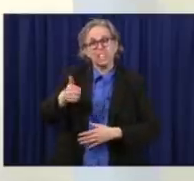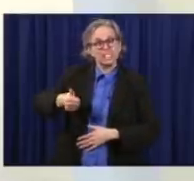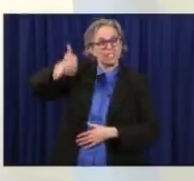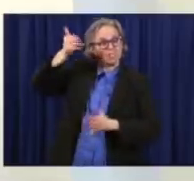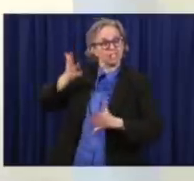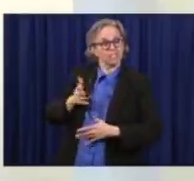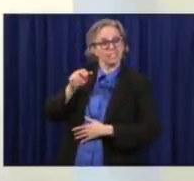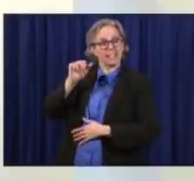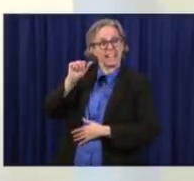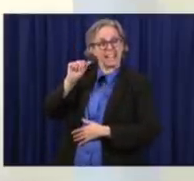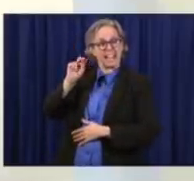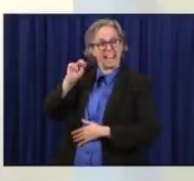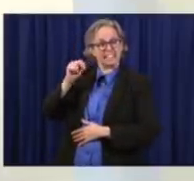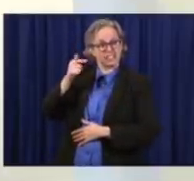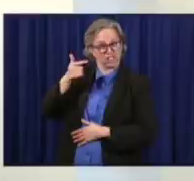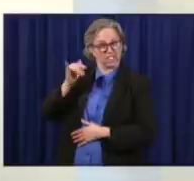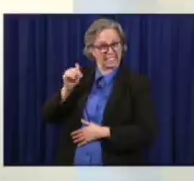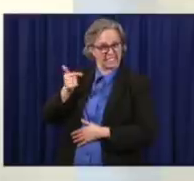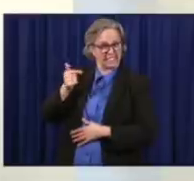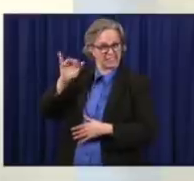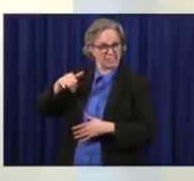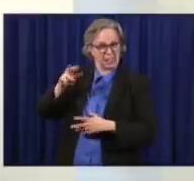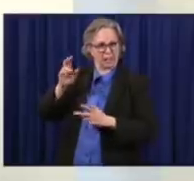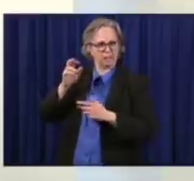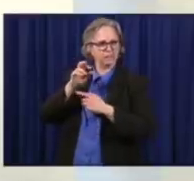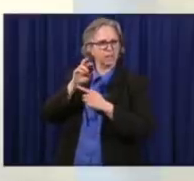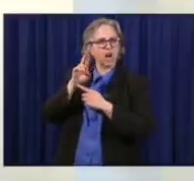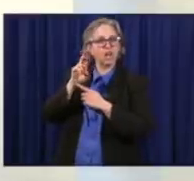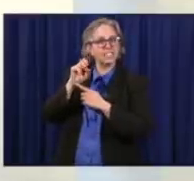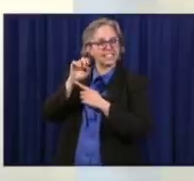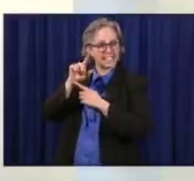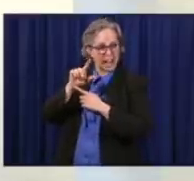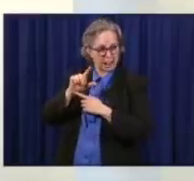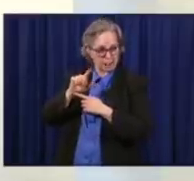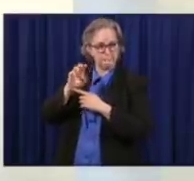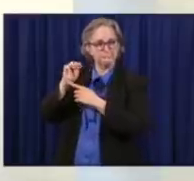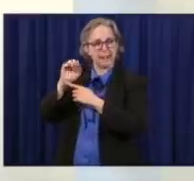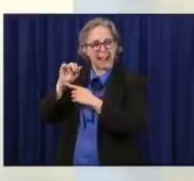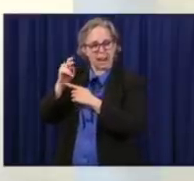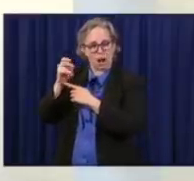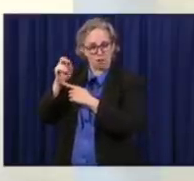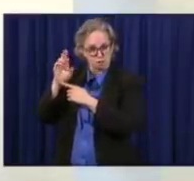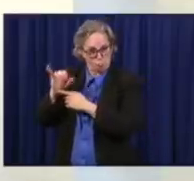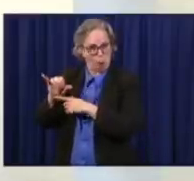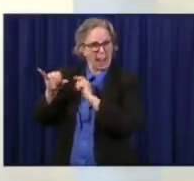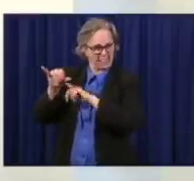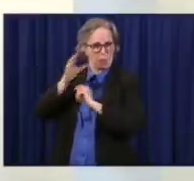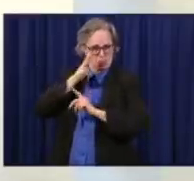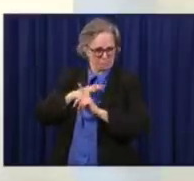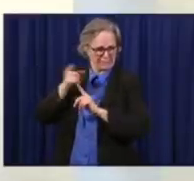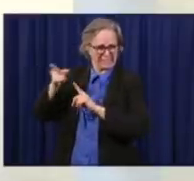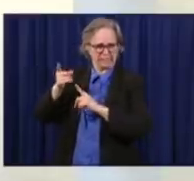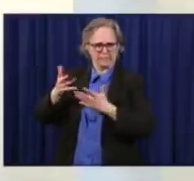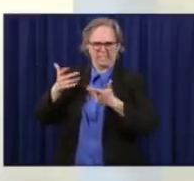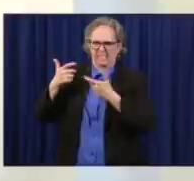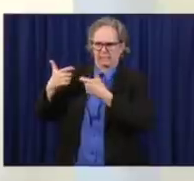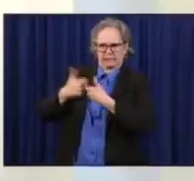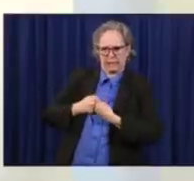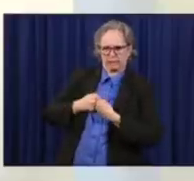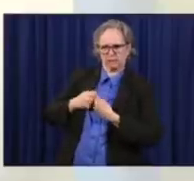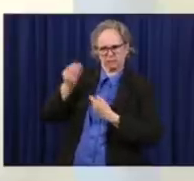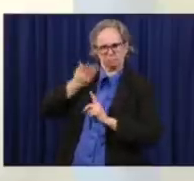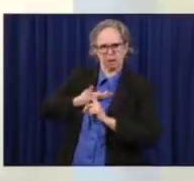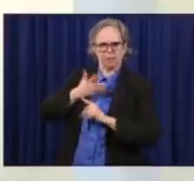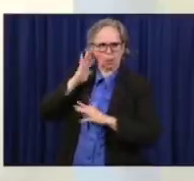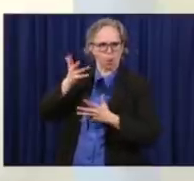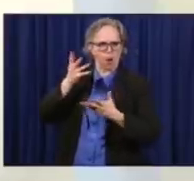Ursel McRoy, she had texted me during this saying that they will be sharing a lot more just holistically about what they do. And she wanted me to also